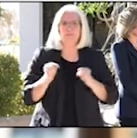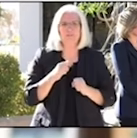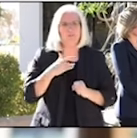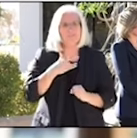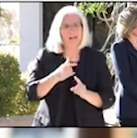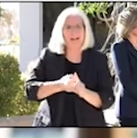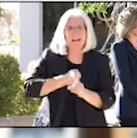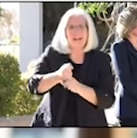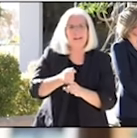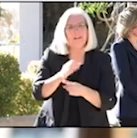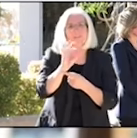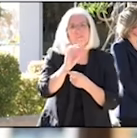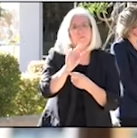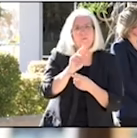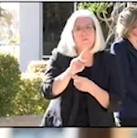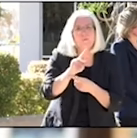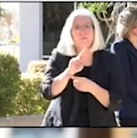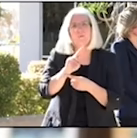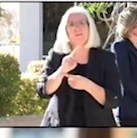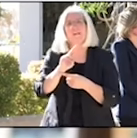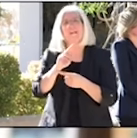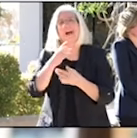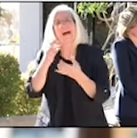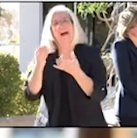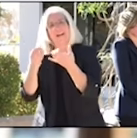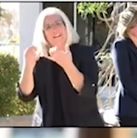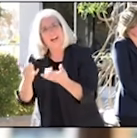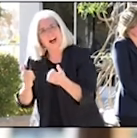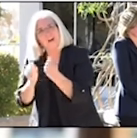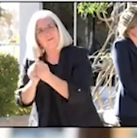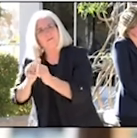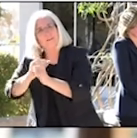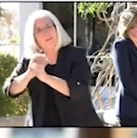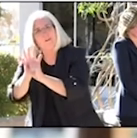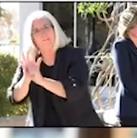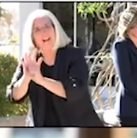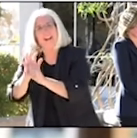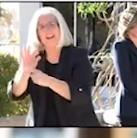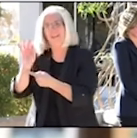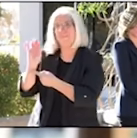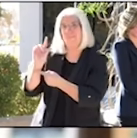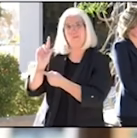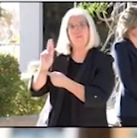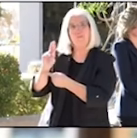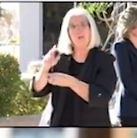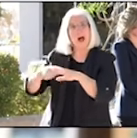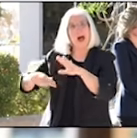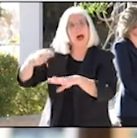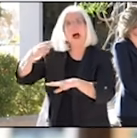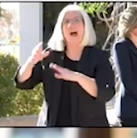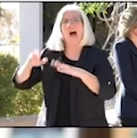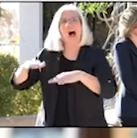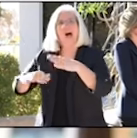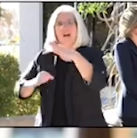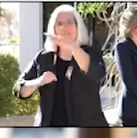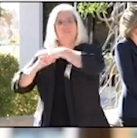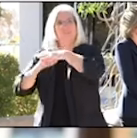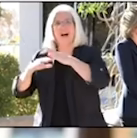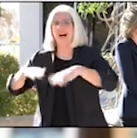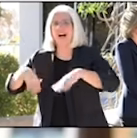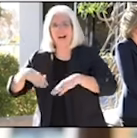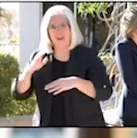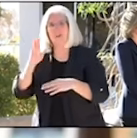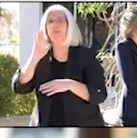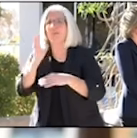yet. We have to be open to other patients that have other conditions, heart